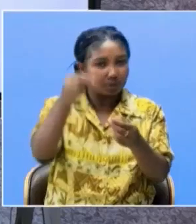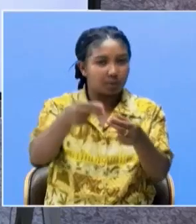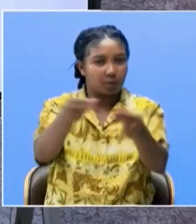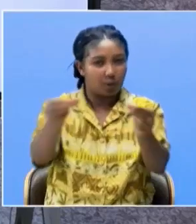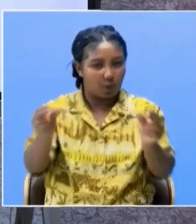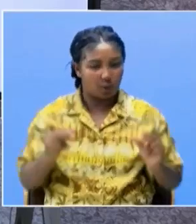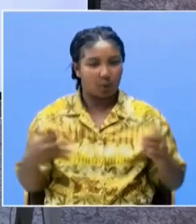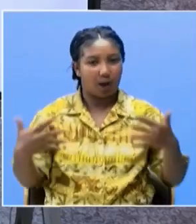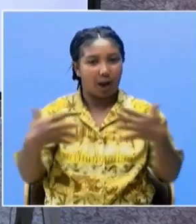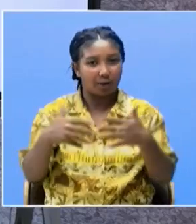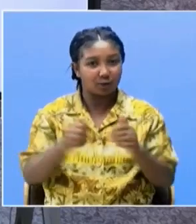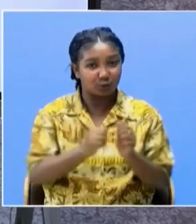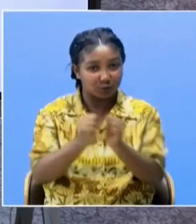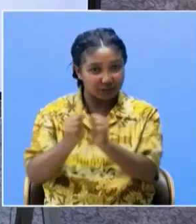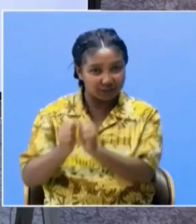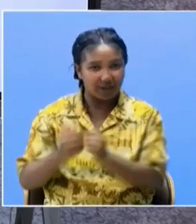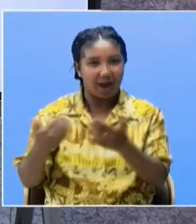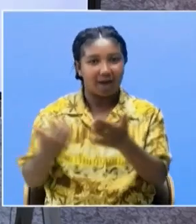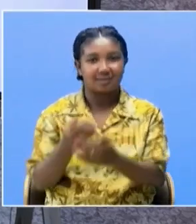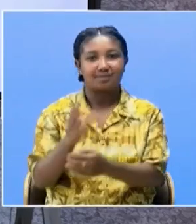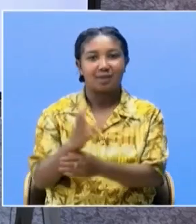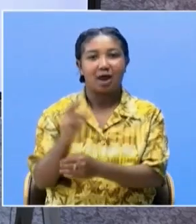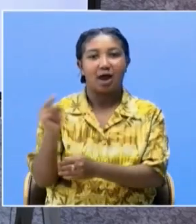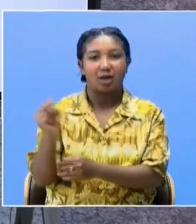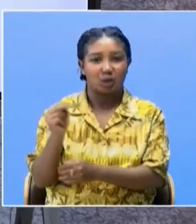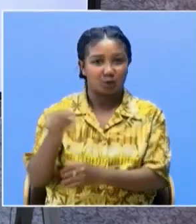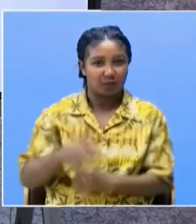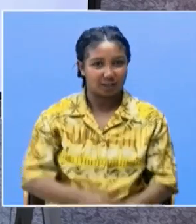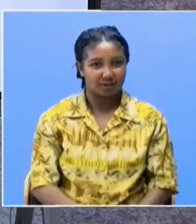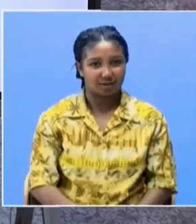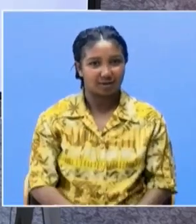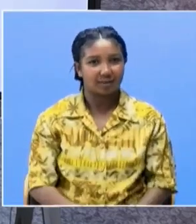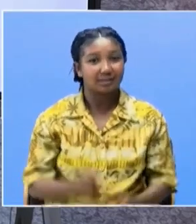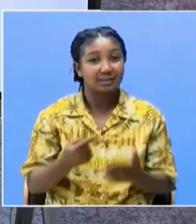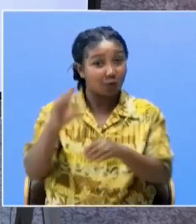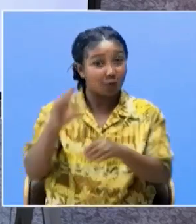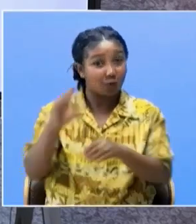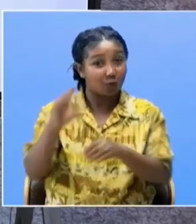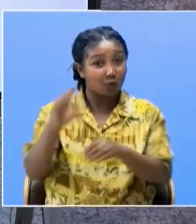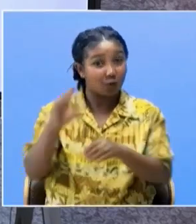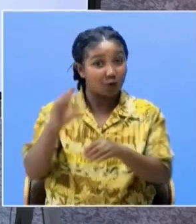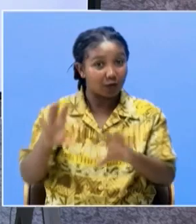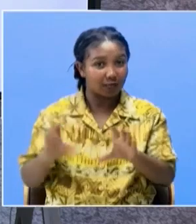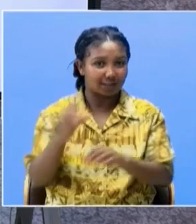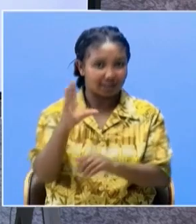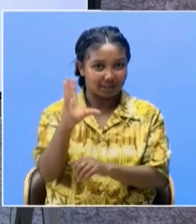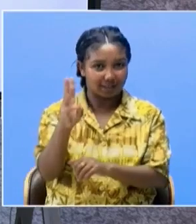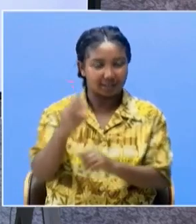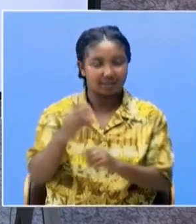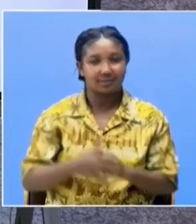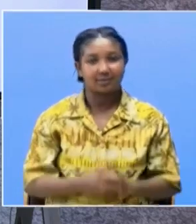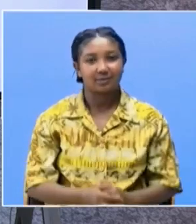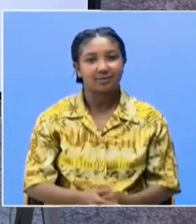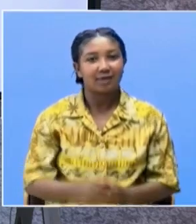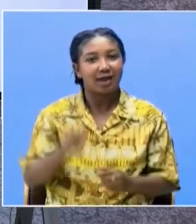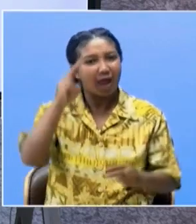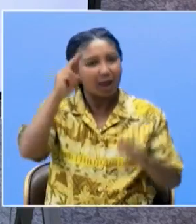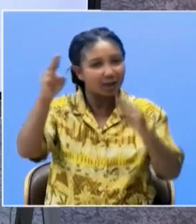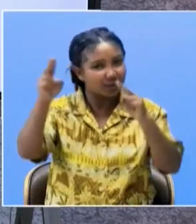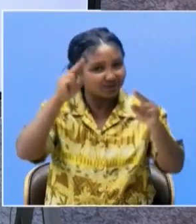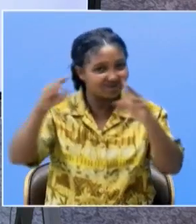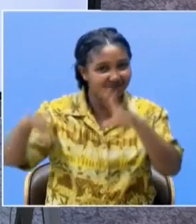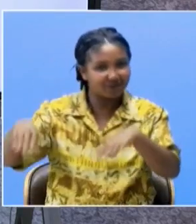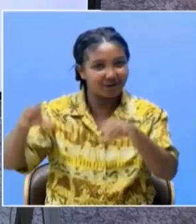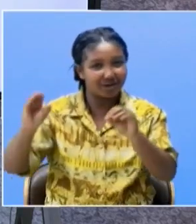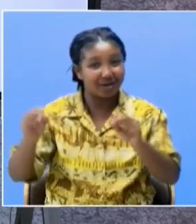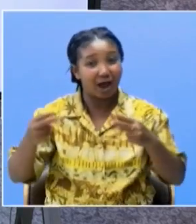Education Bureau in collaboration with Addis Media Network. This is English for grade 6. Hello students,